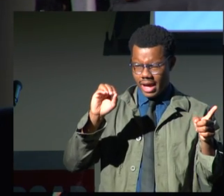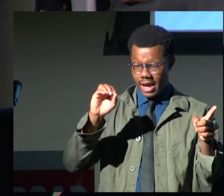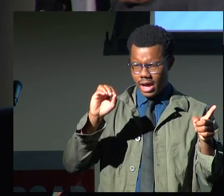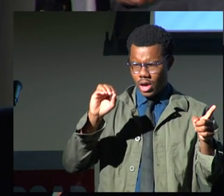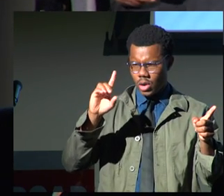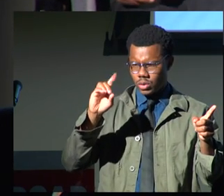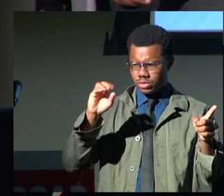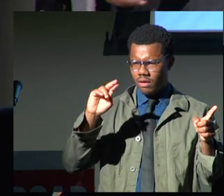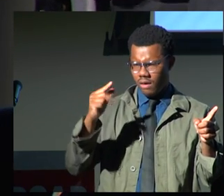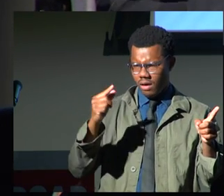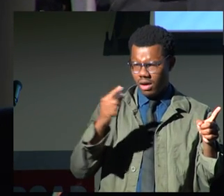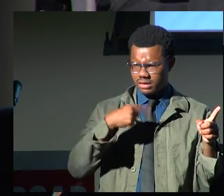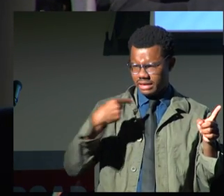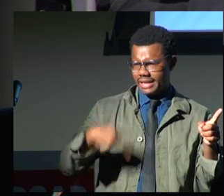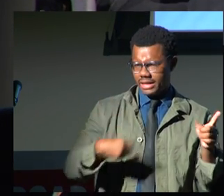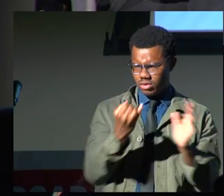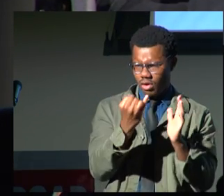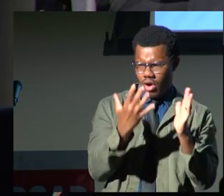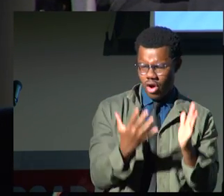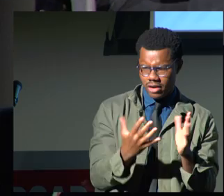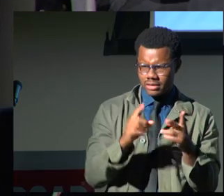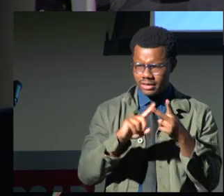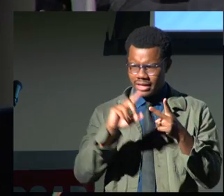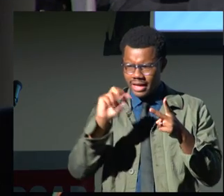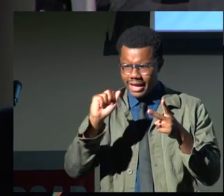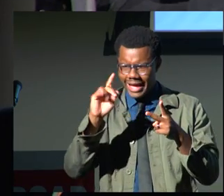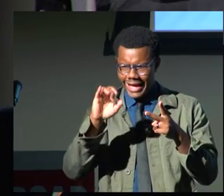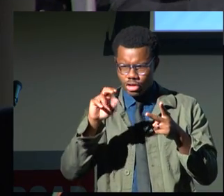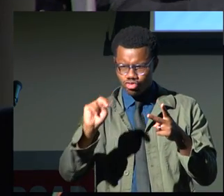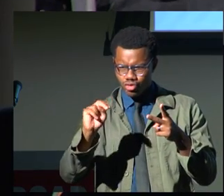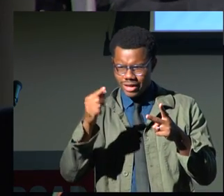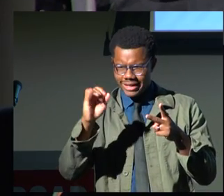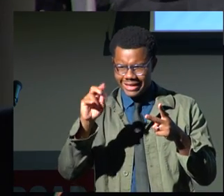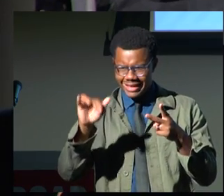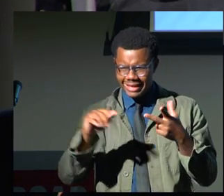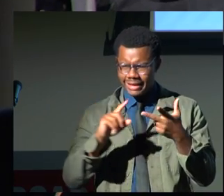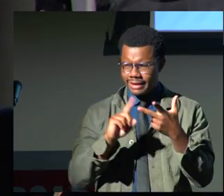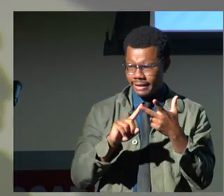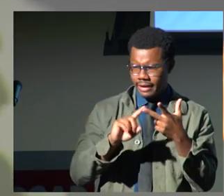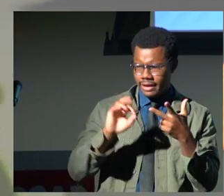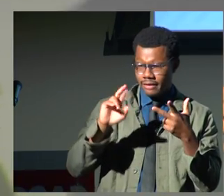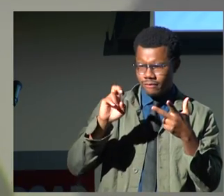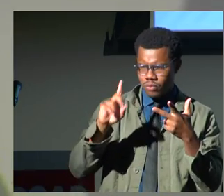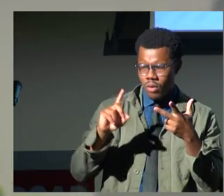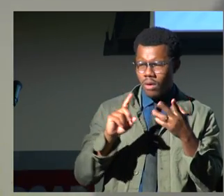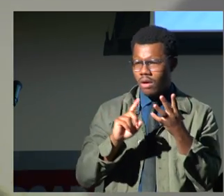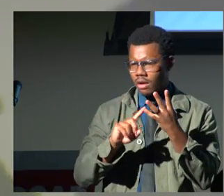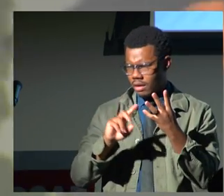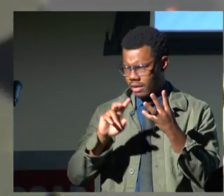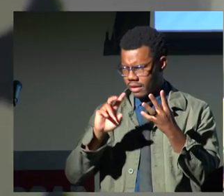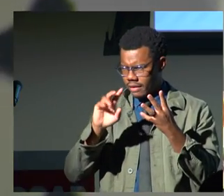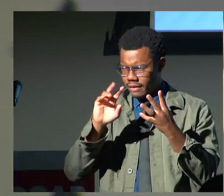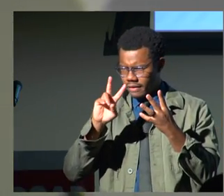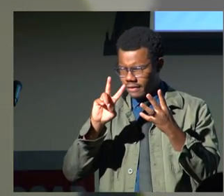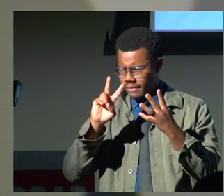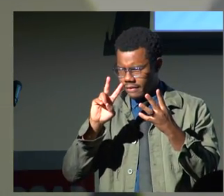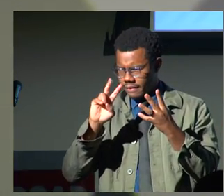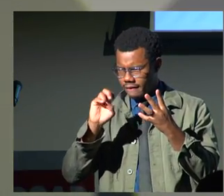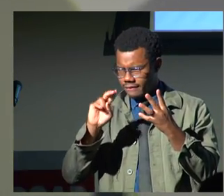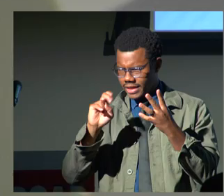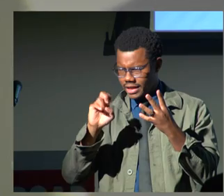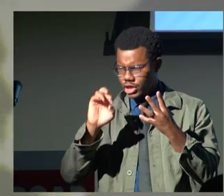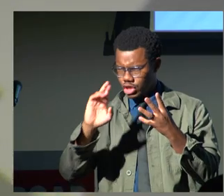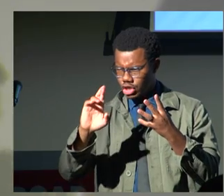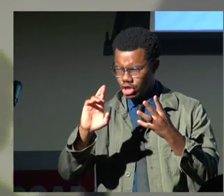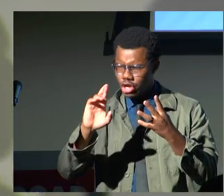Guinea and Lucian Freud, mm-hmm. Vermeer. I mean, I vacillate from present to past,